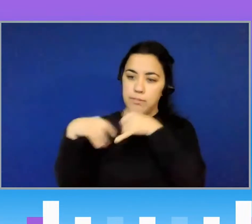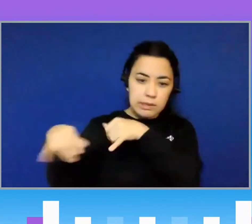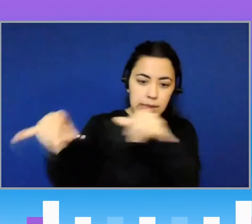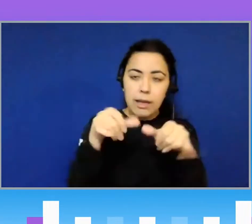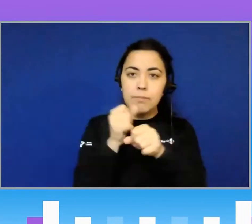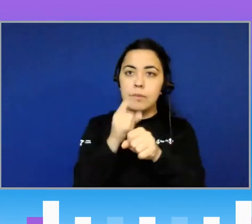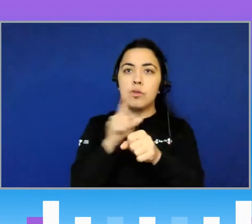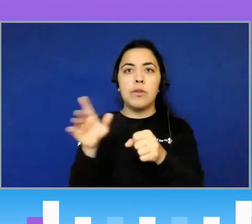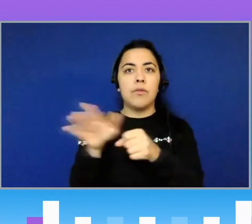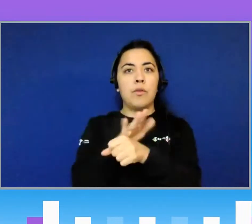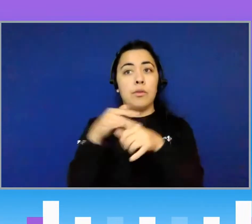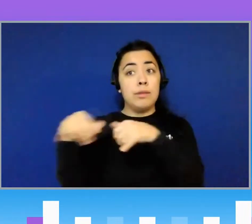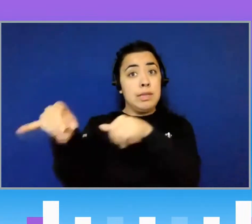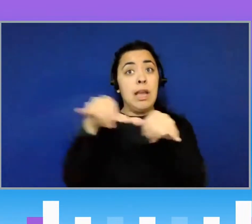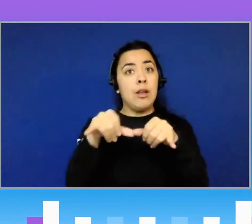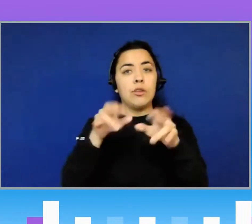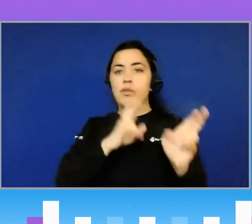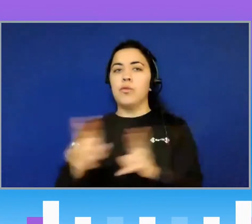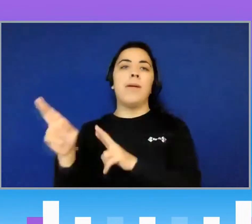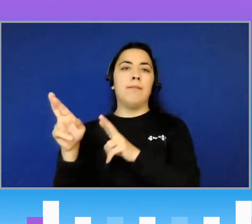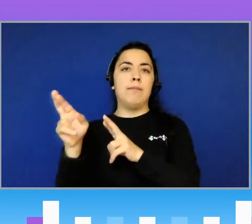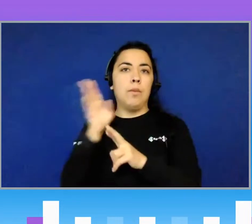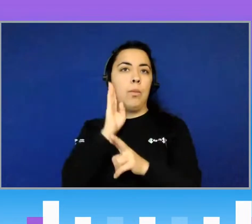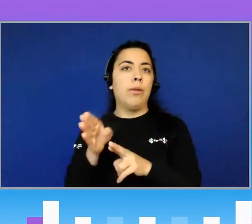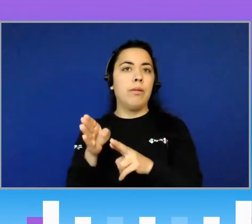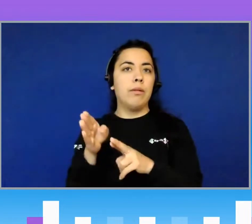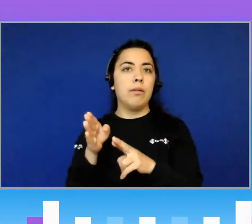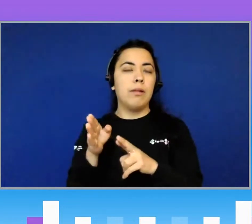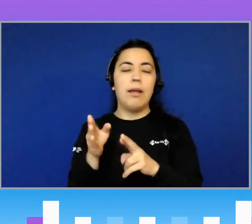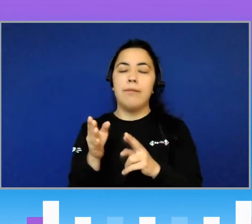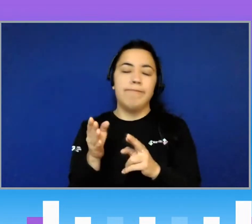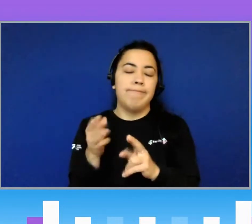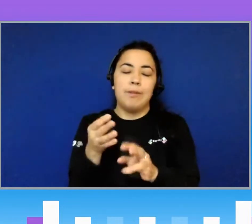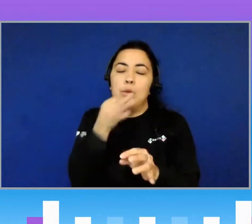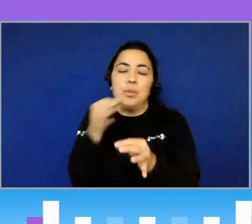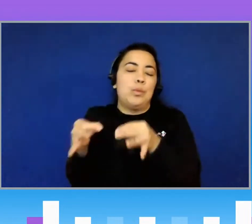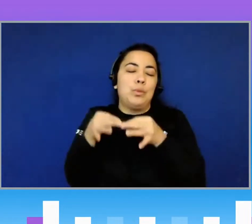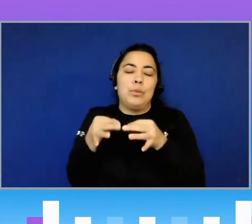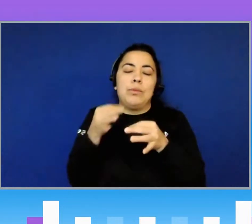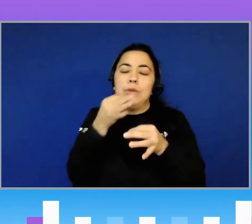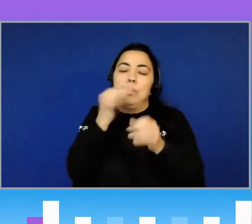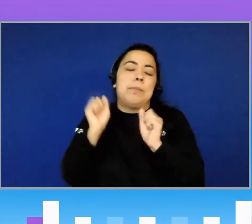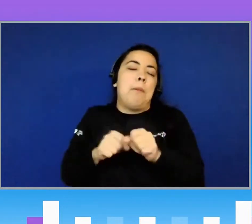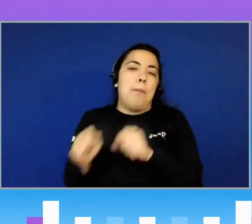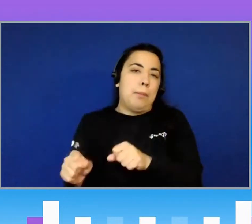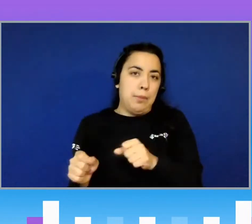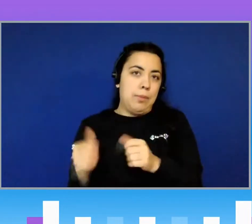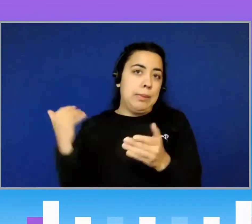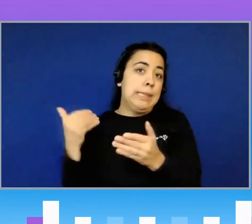standards would be ready as quick as possible.